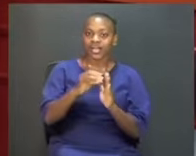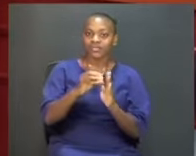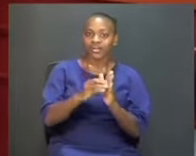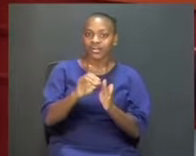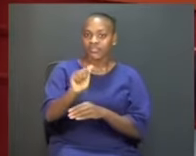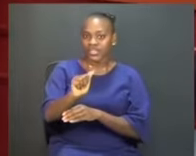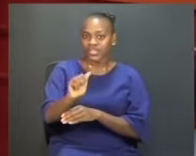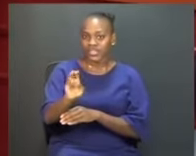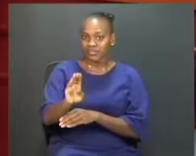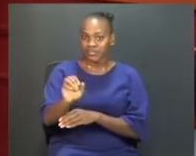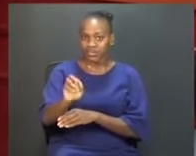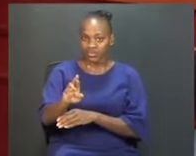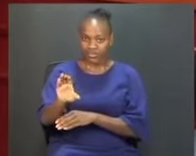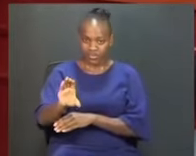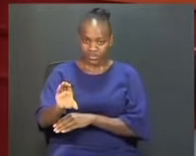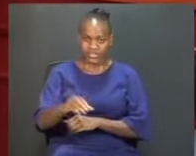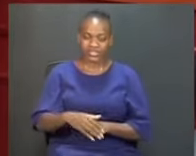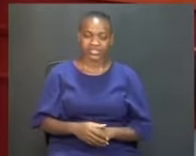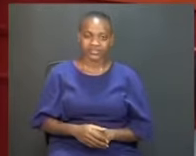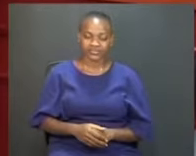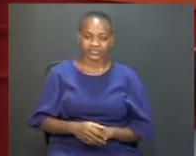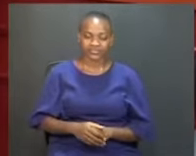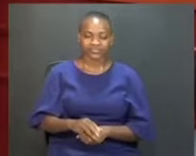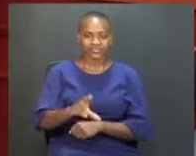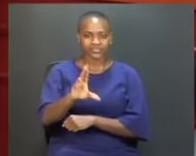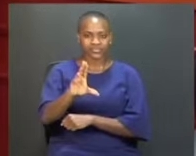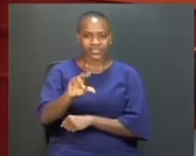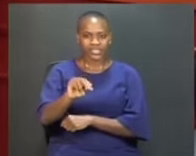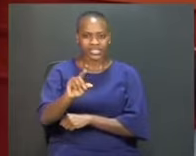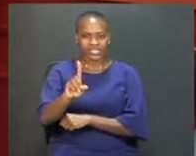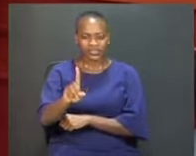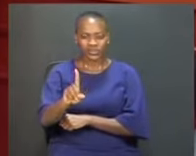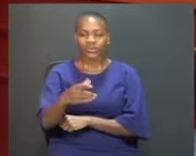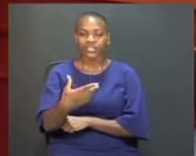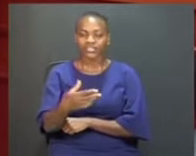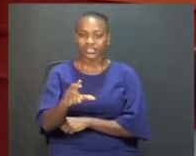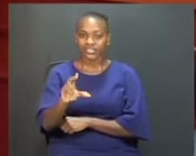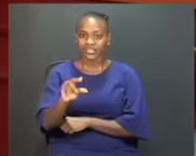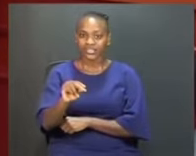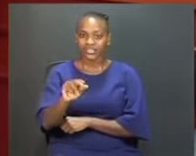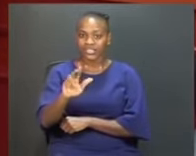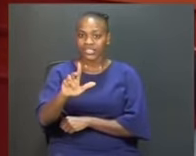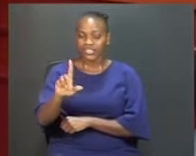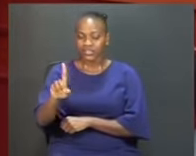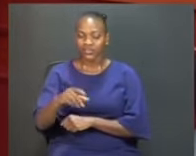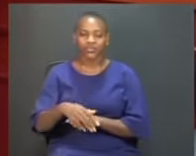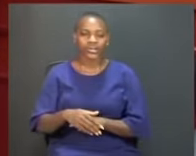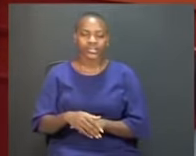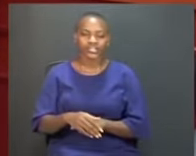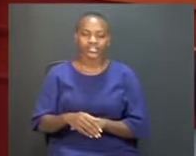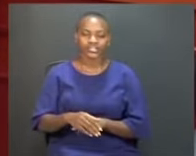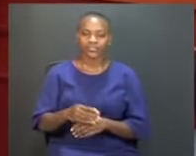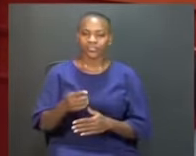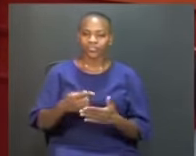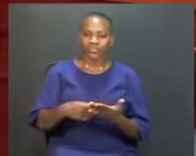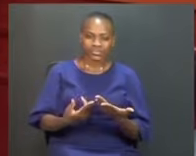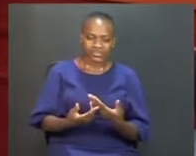C. Then 31 deals with the specific acts of contempt of Parliament or breach of parliamentary